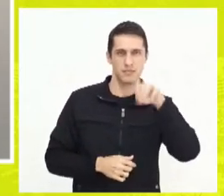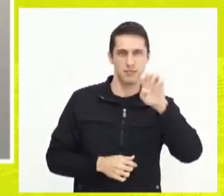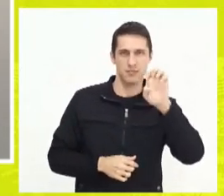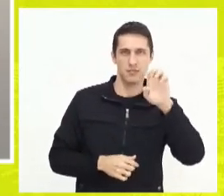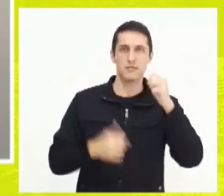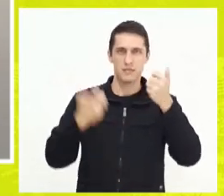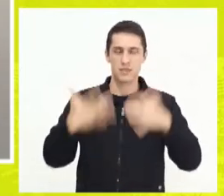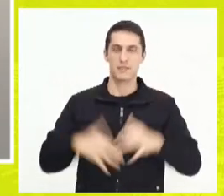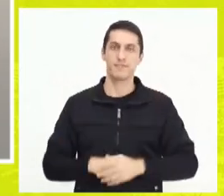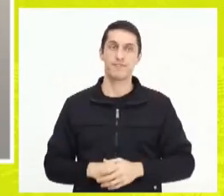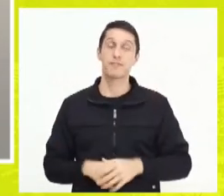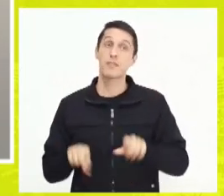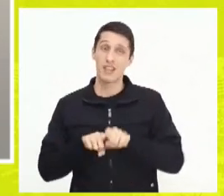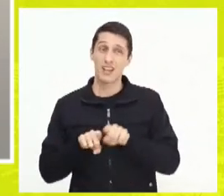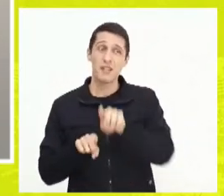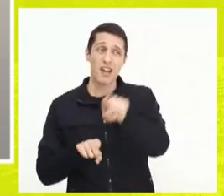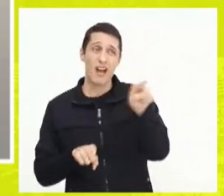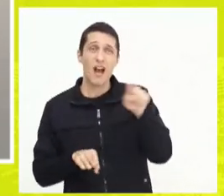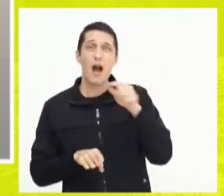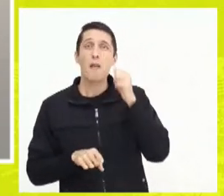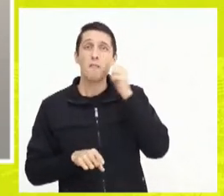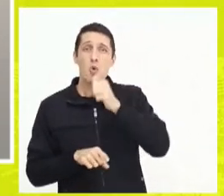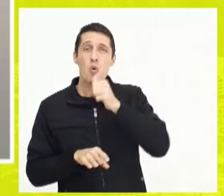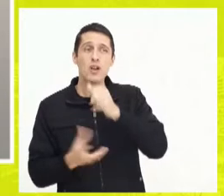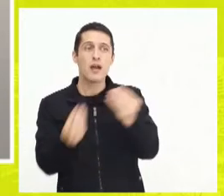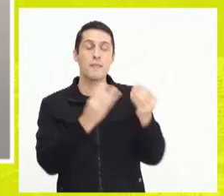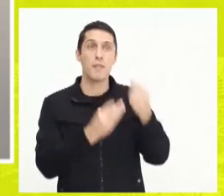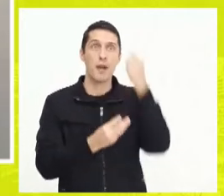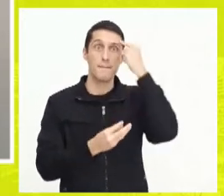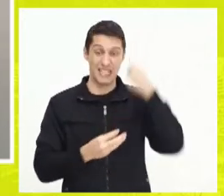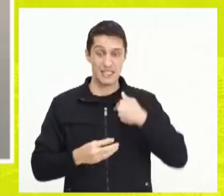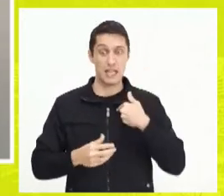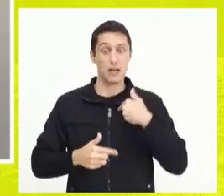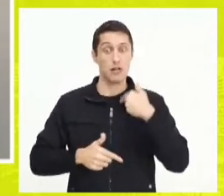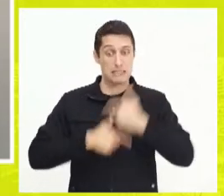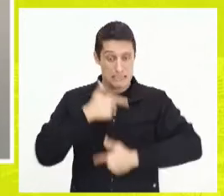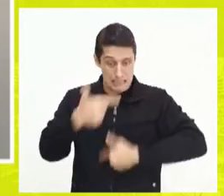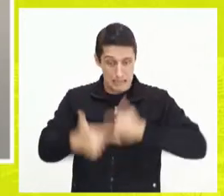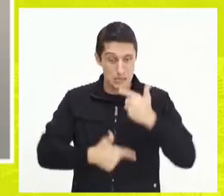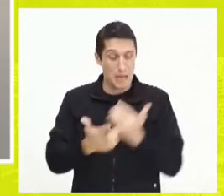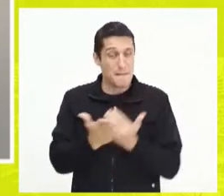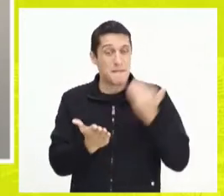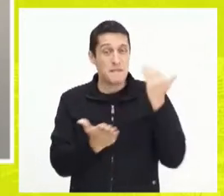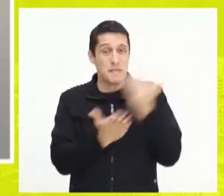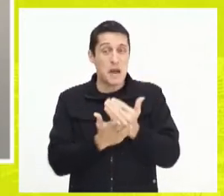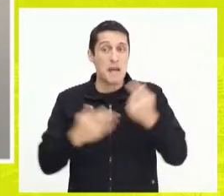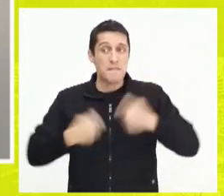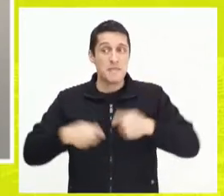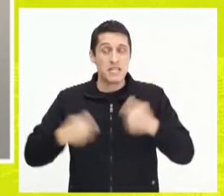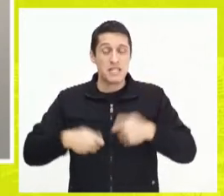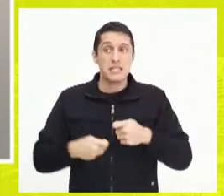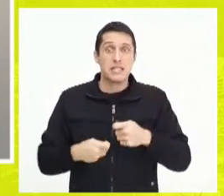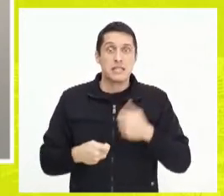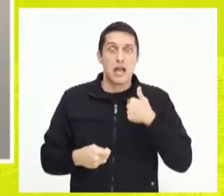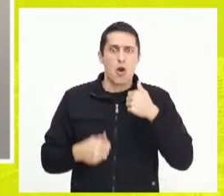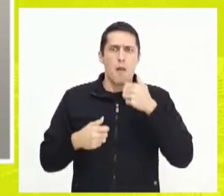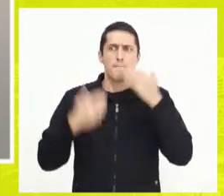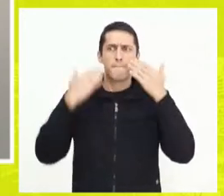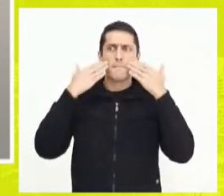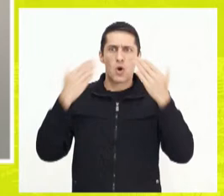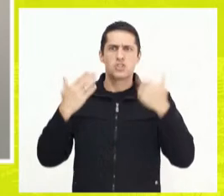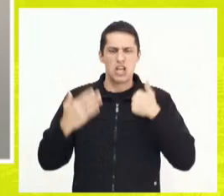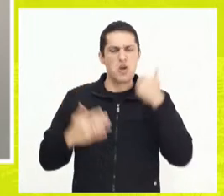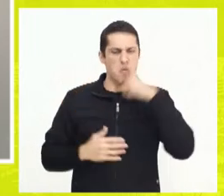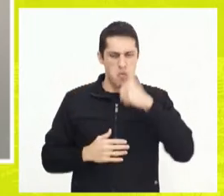away from the stigma while a woman is going to say you're not gonna do this because they're a woman or or because